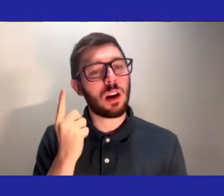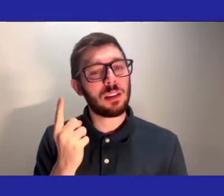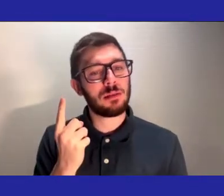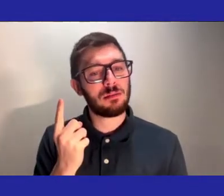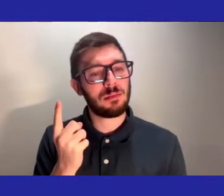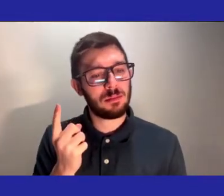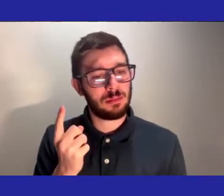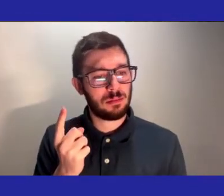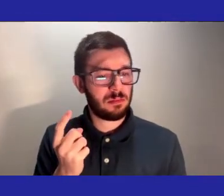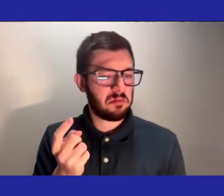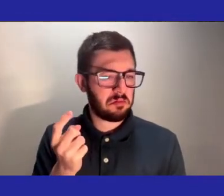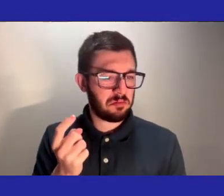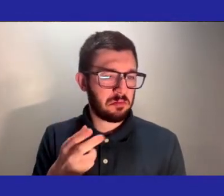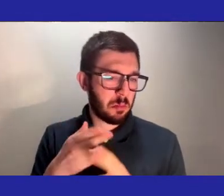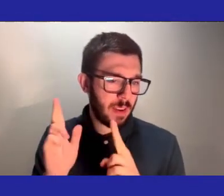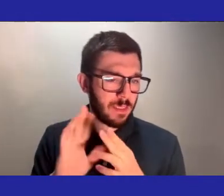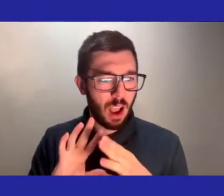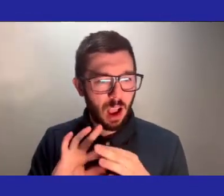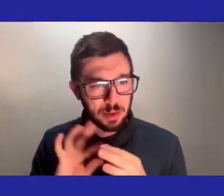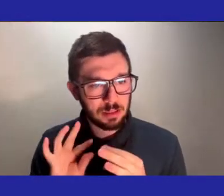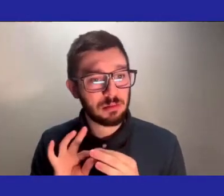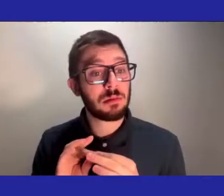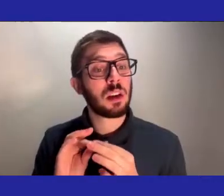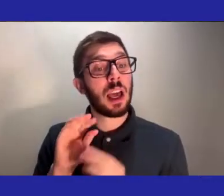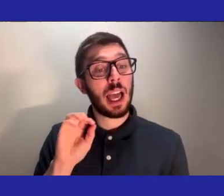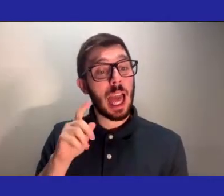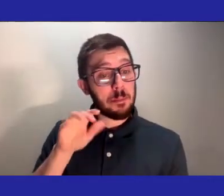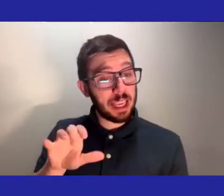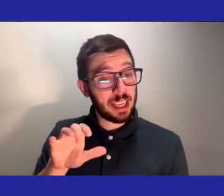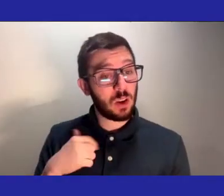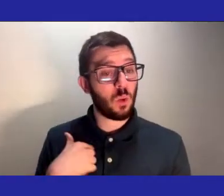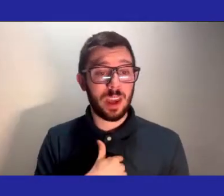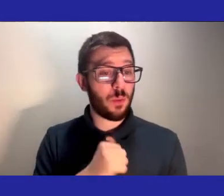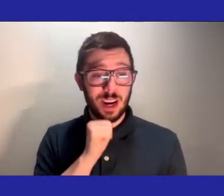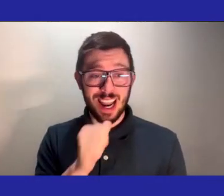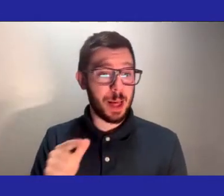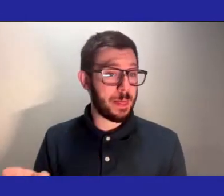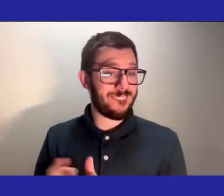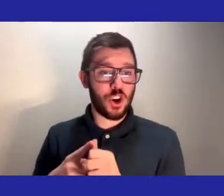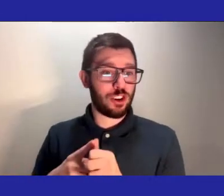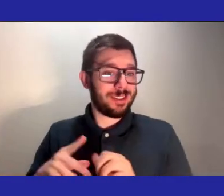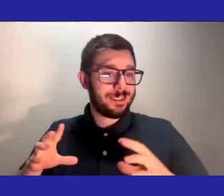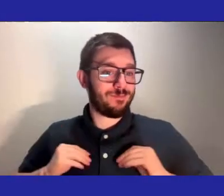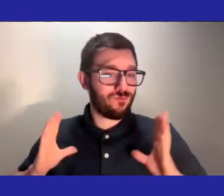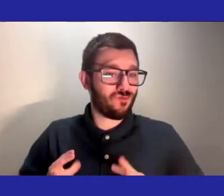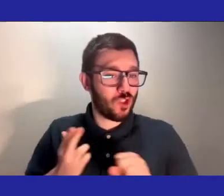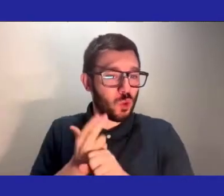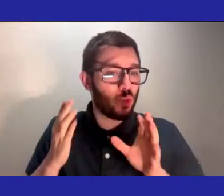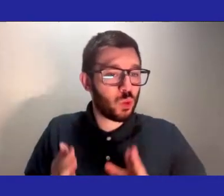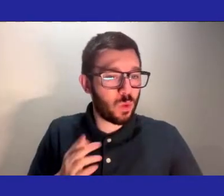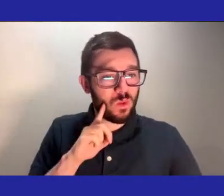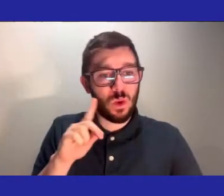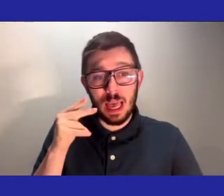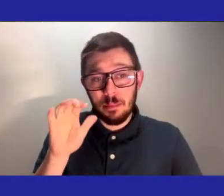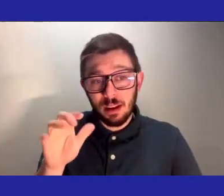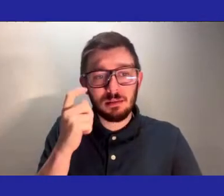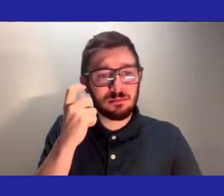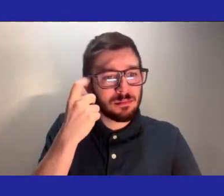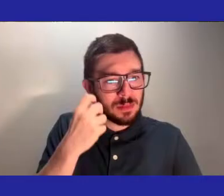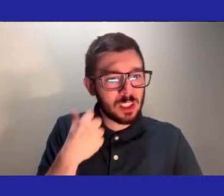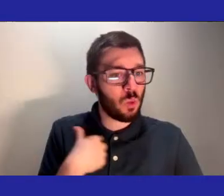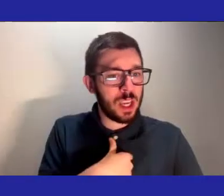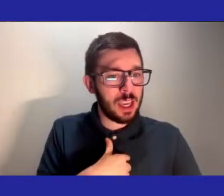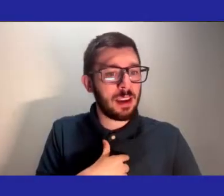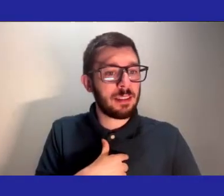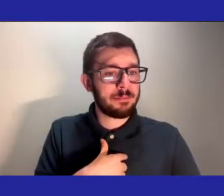see, like when with Epic, we weren't the early adopter of Epic, but it's, even though we got Epic later on, we're on